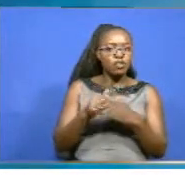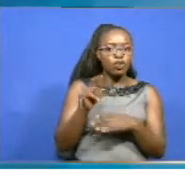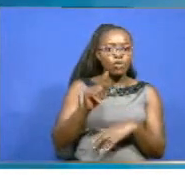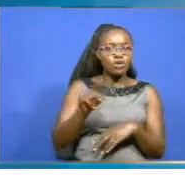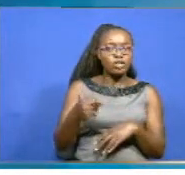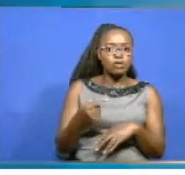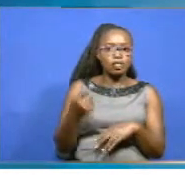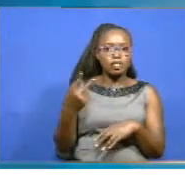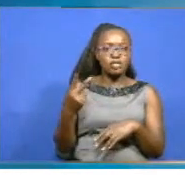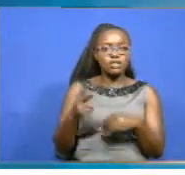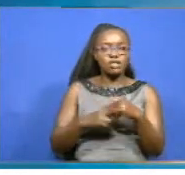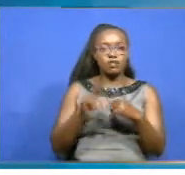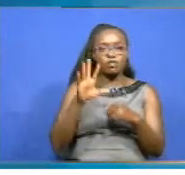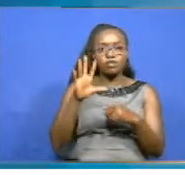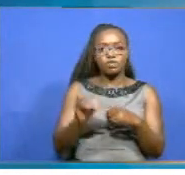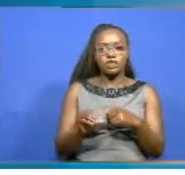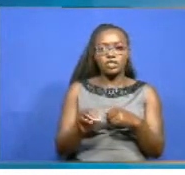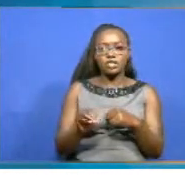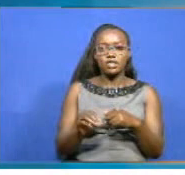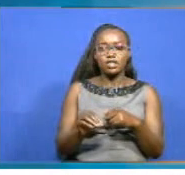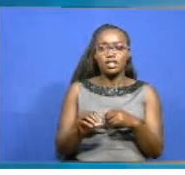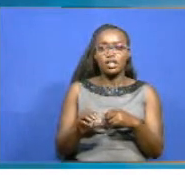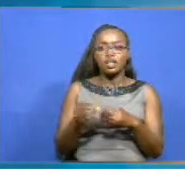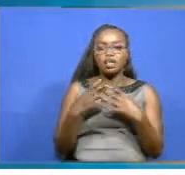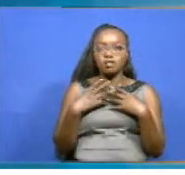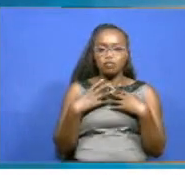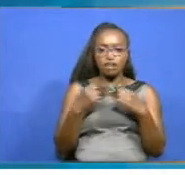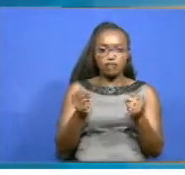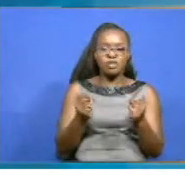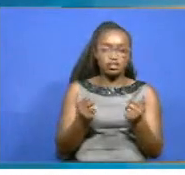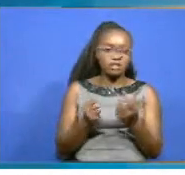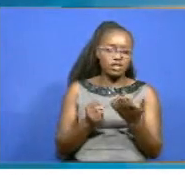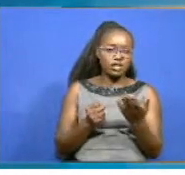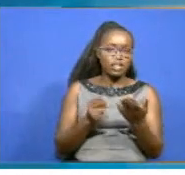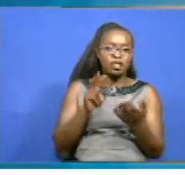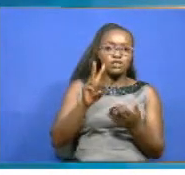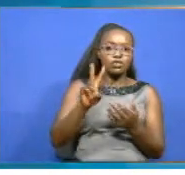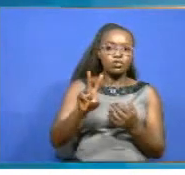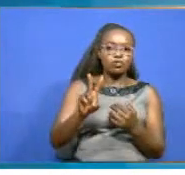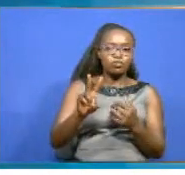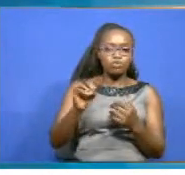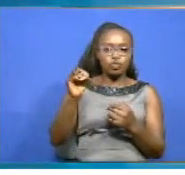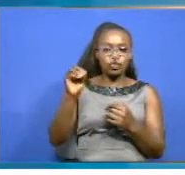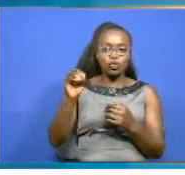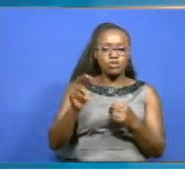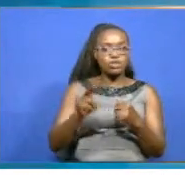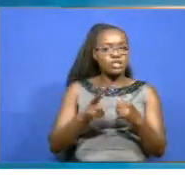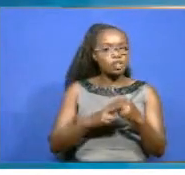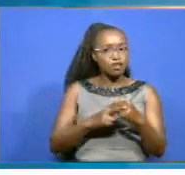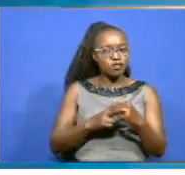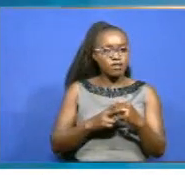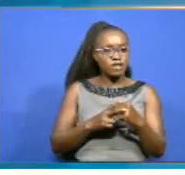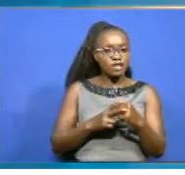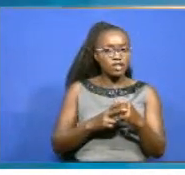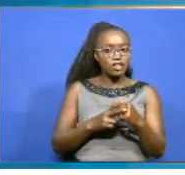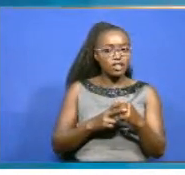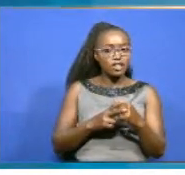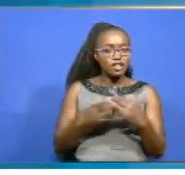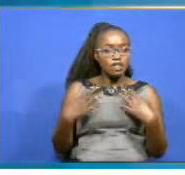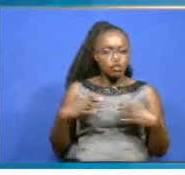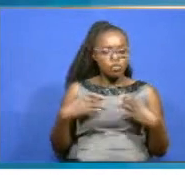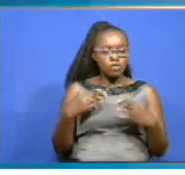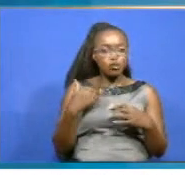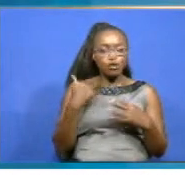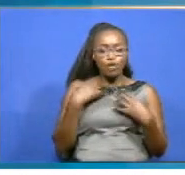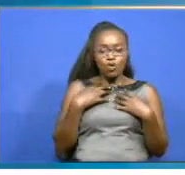1,750. We are still reporting quite a number of recoveries, 207 new cases, new patients recovered